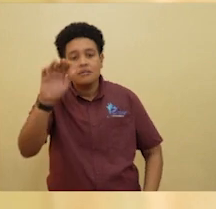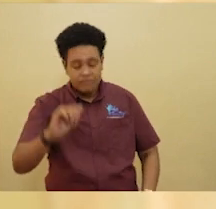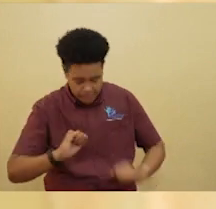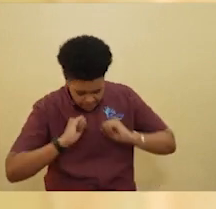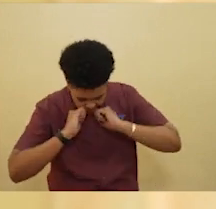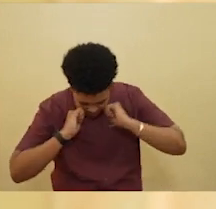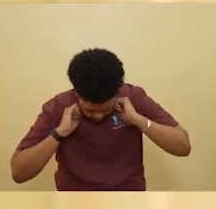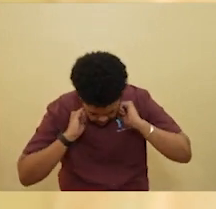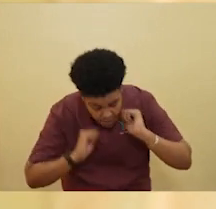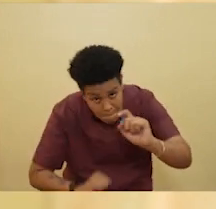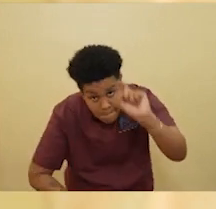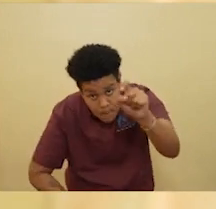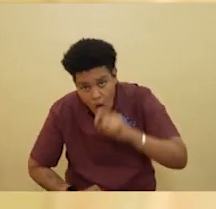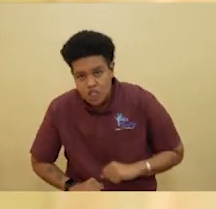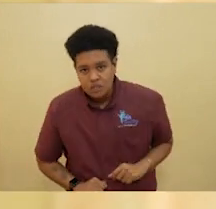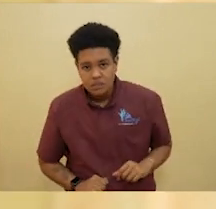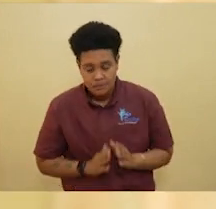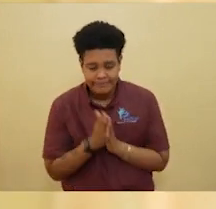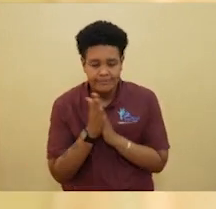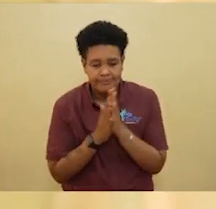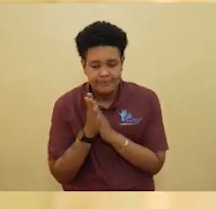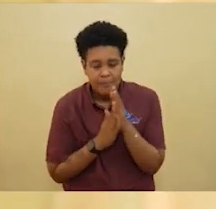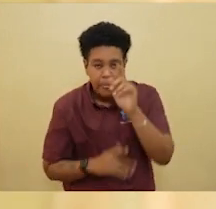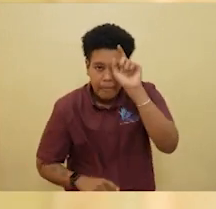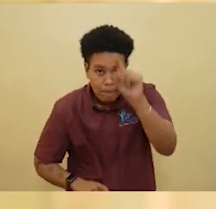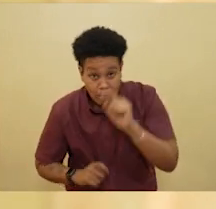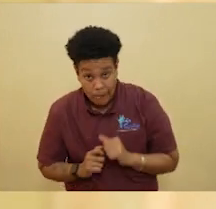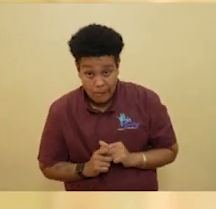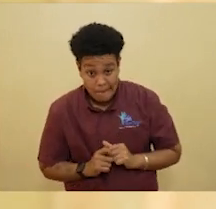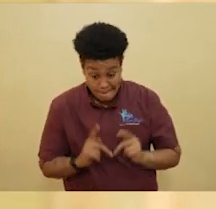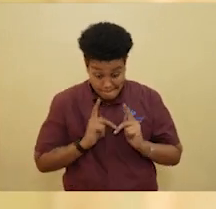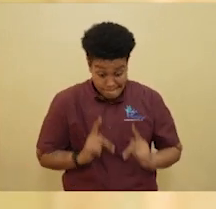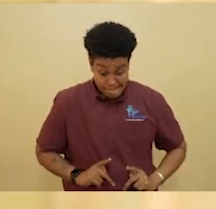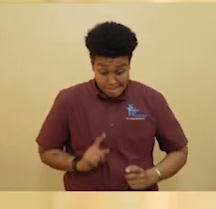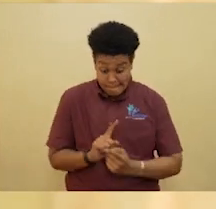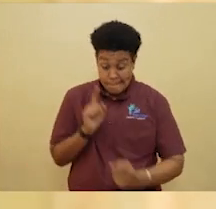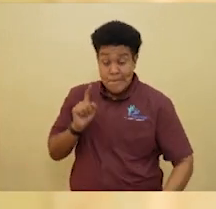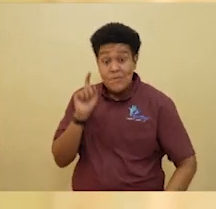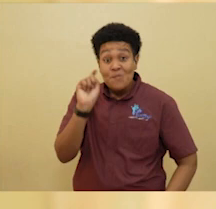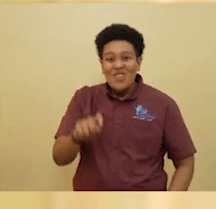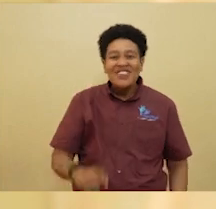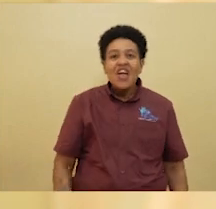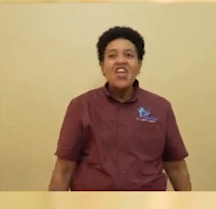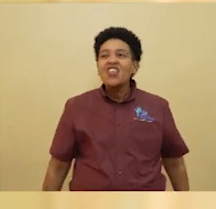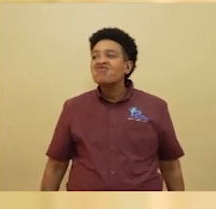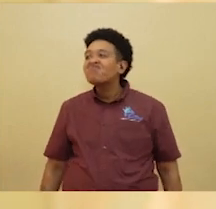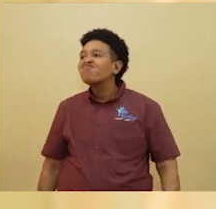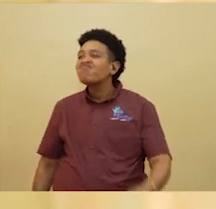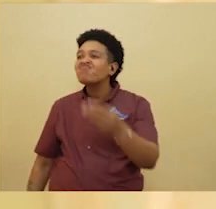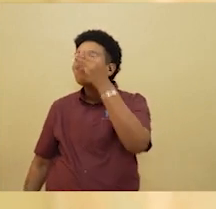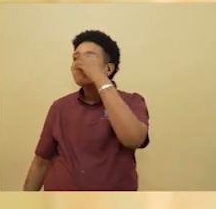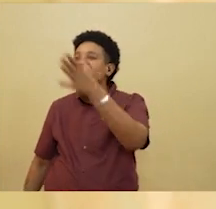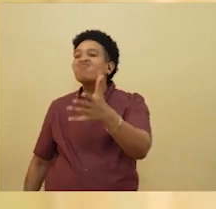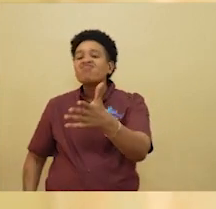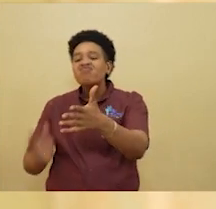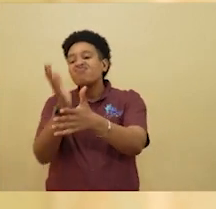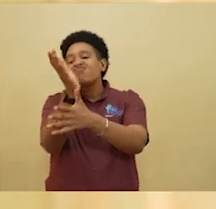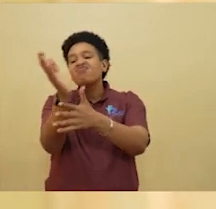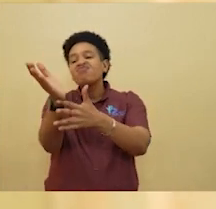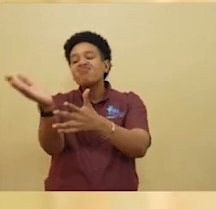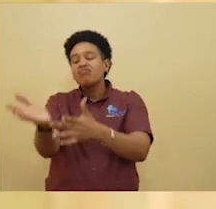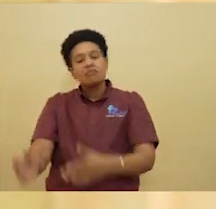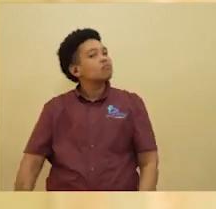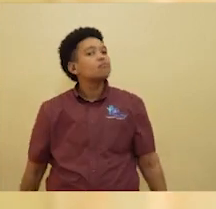masks, we've got to do the hand wash, and we've got to physically distance until, until, until